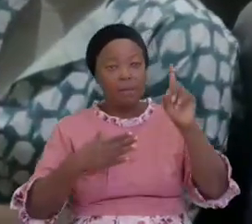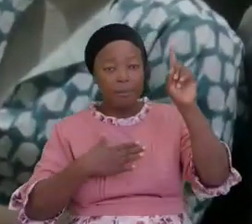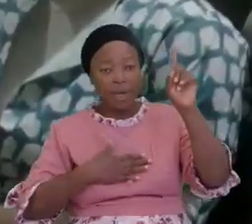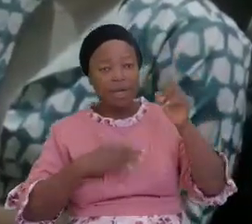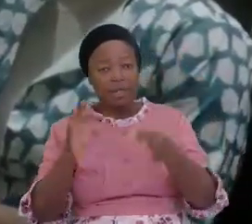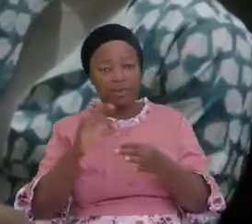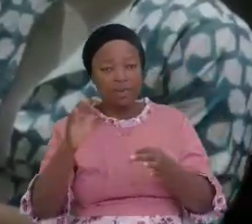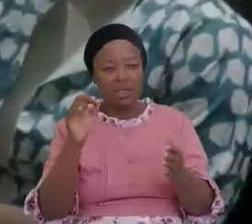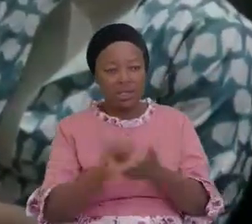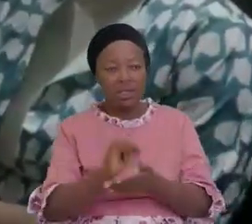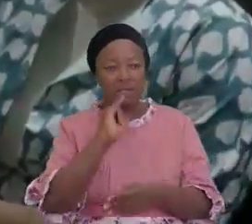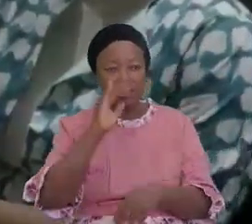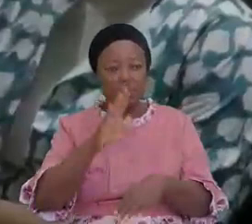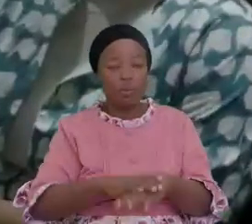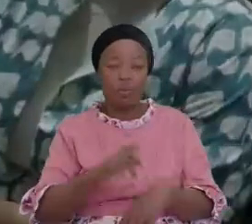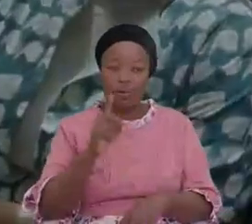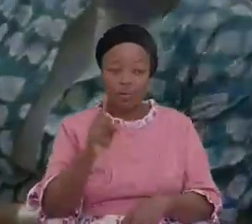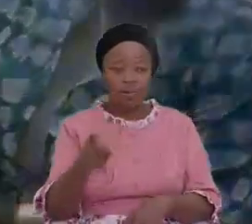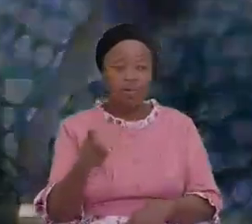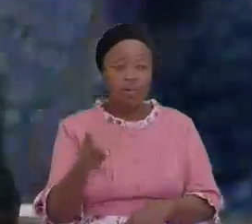that is upon thee,